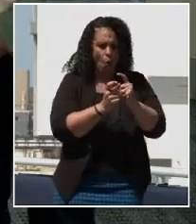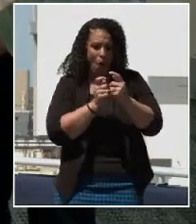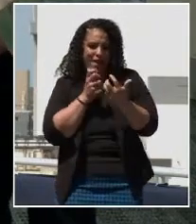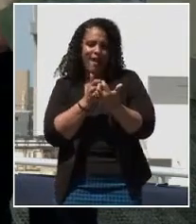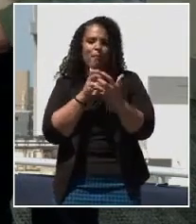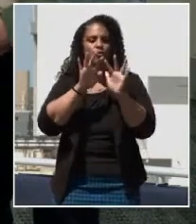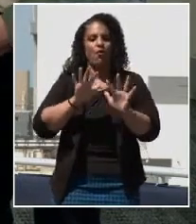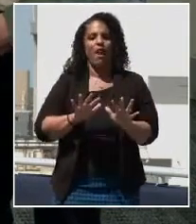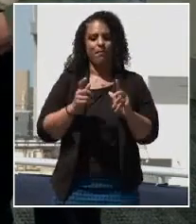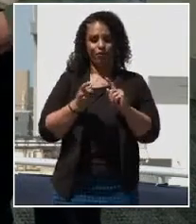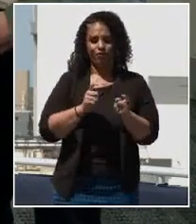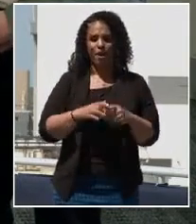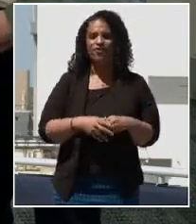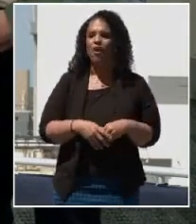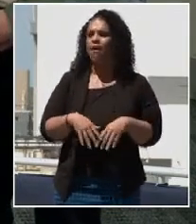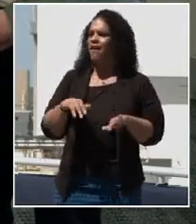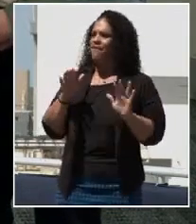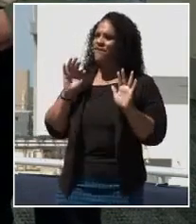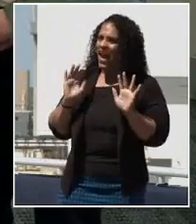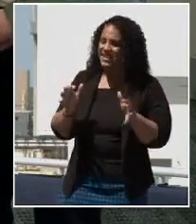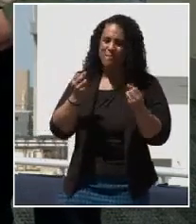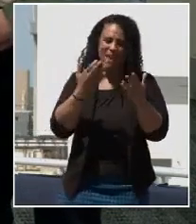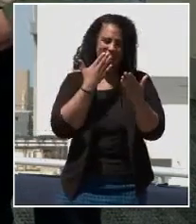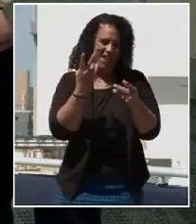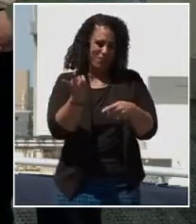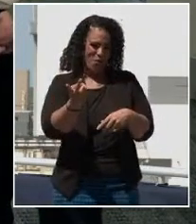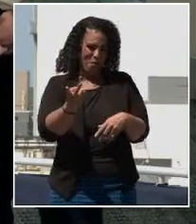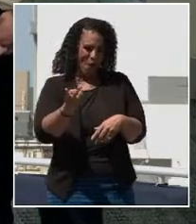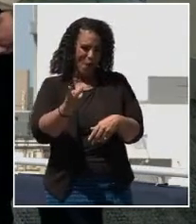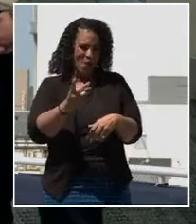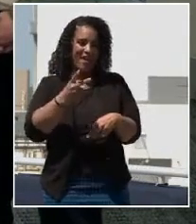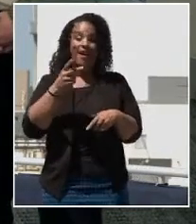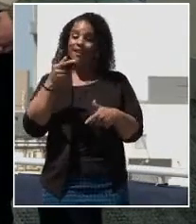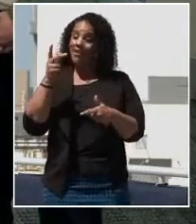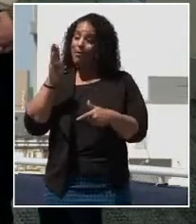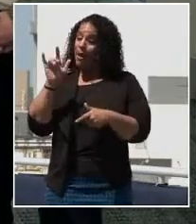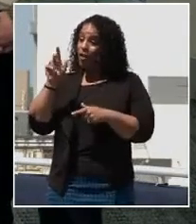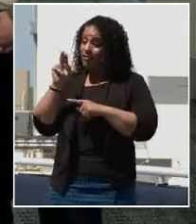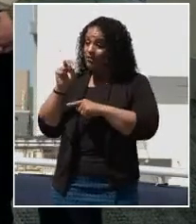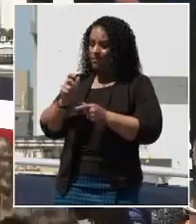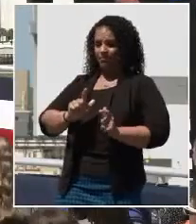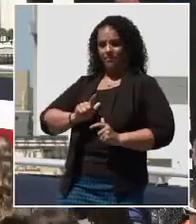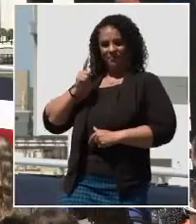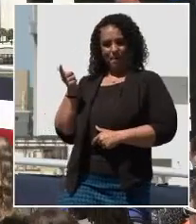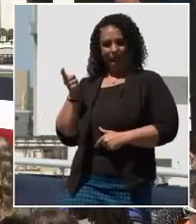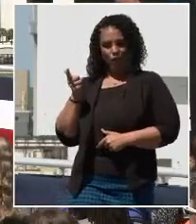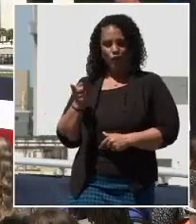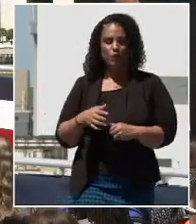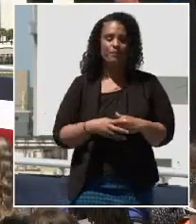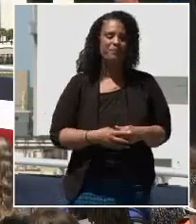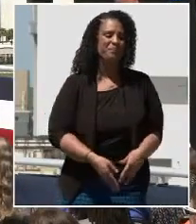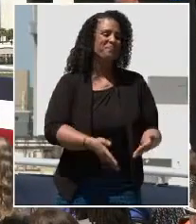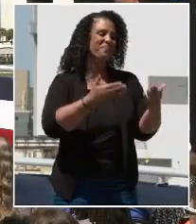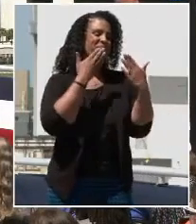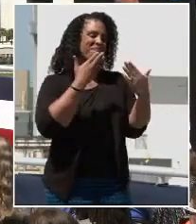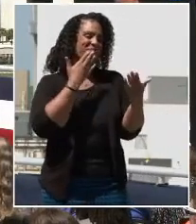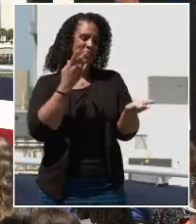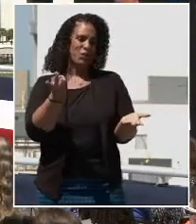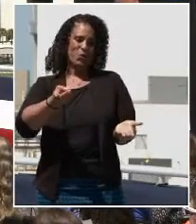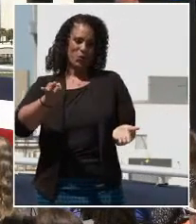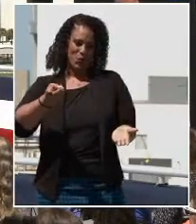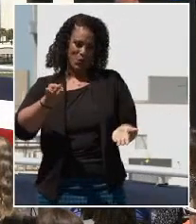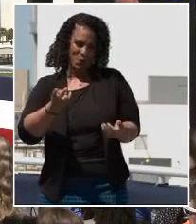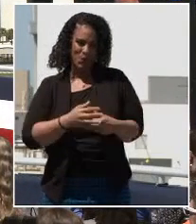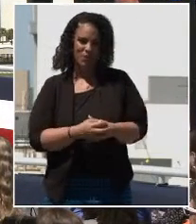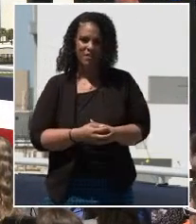to climate change that's fantastic many thanks to you both administrat Nelson back to you thanks you